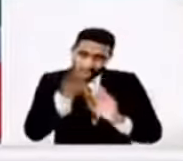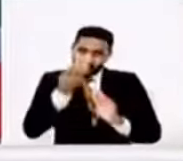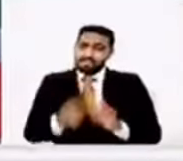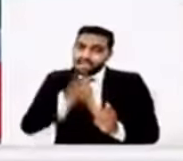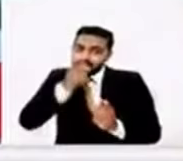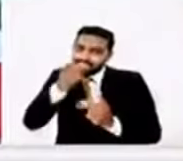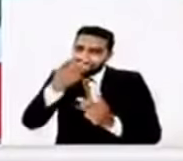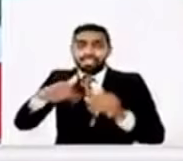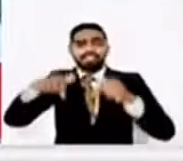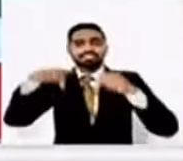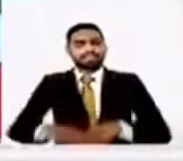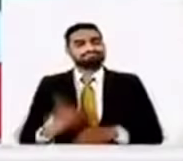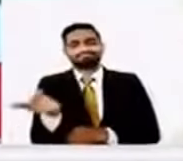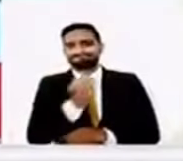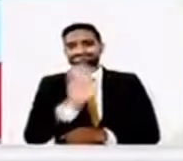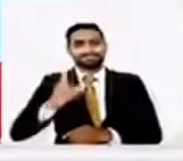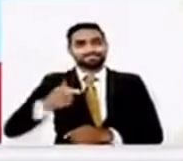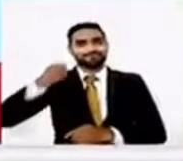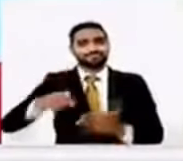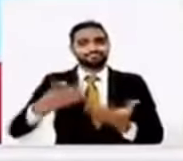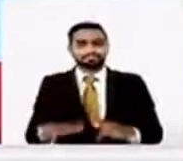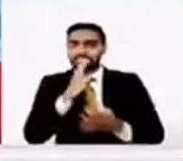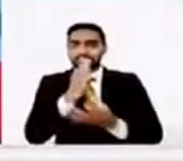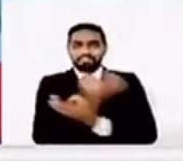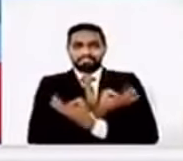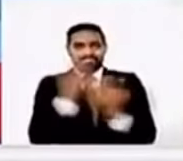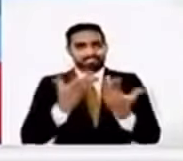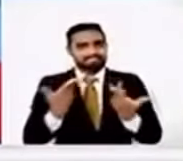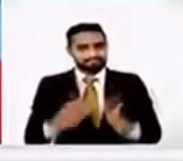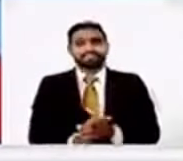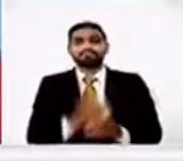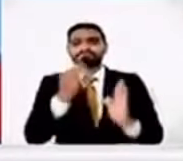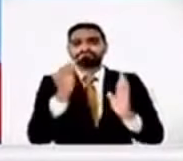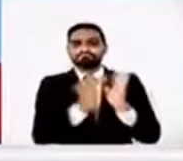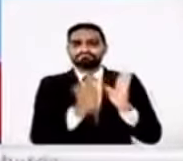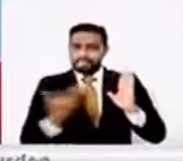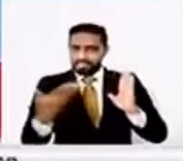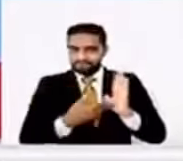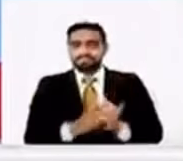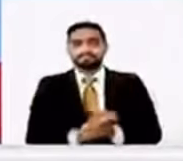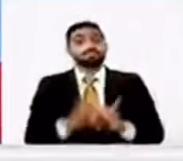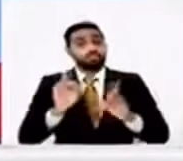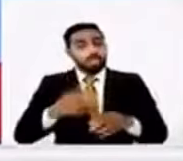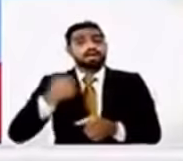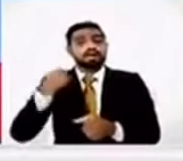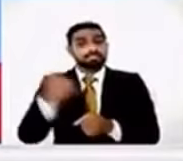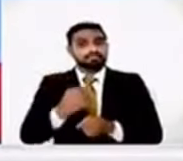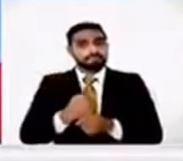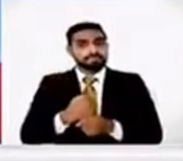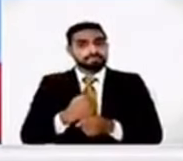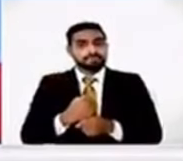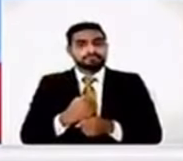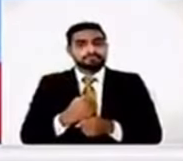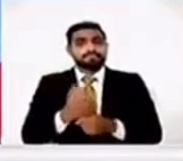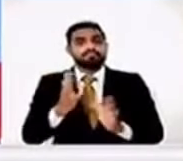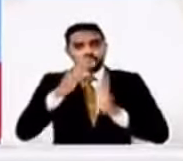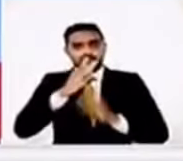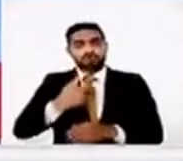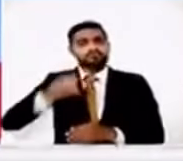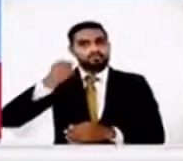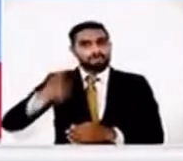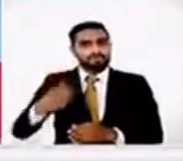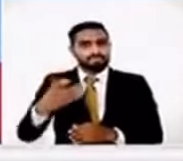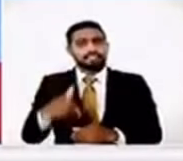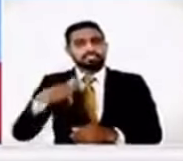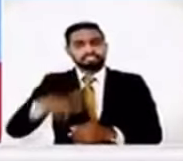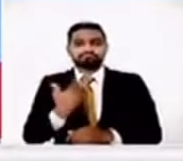come with this budget and with government with two-third majority and approval. This is a thing that they would